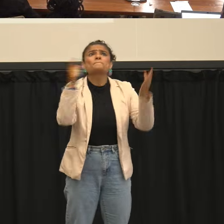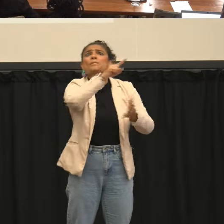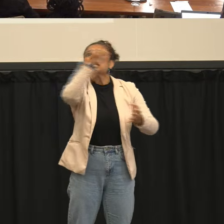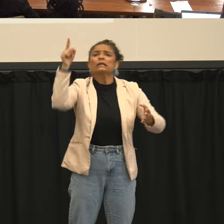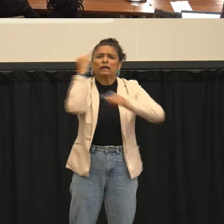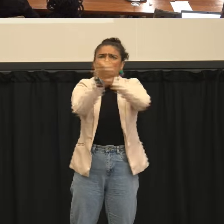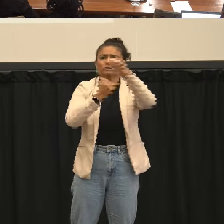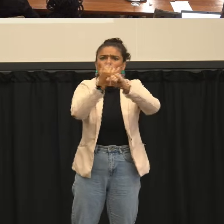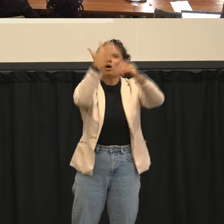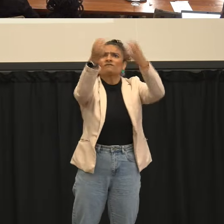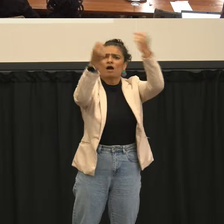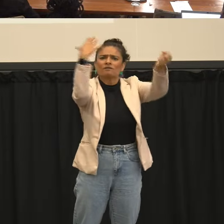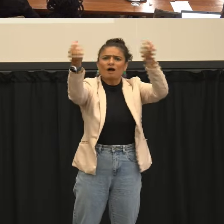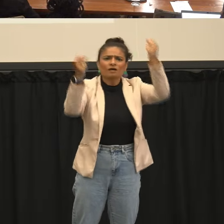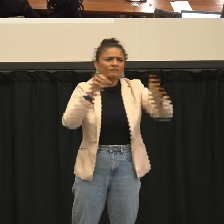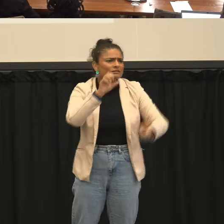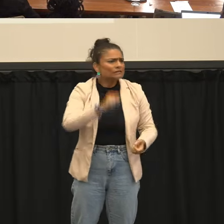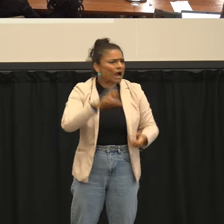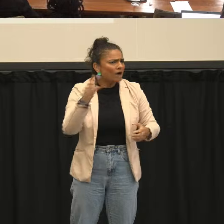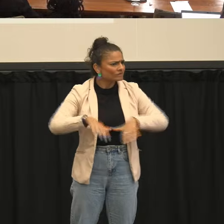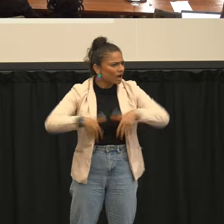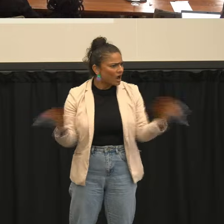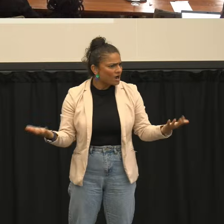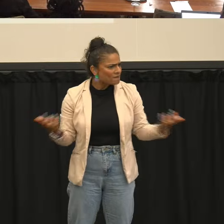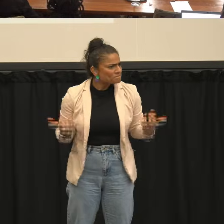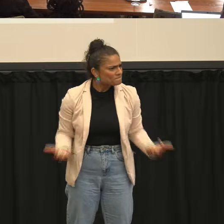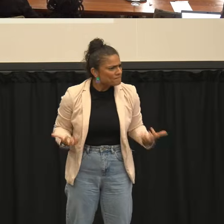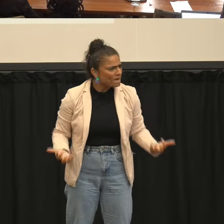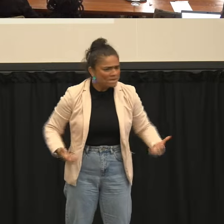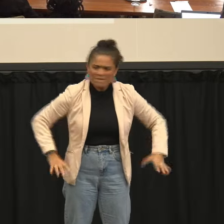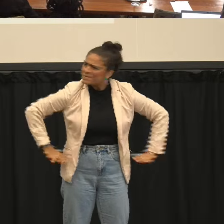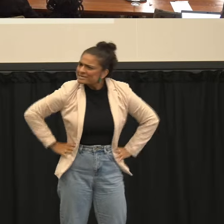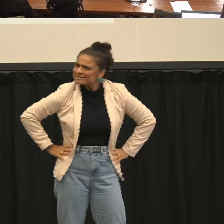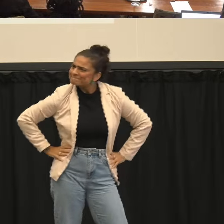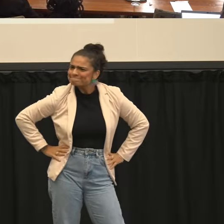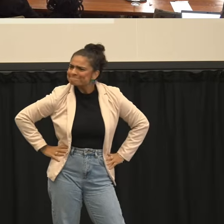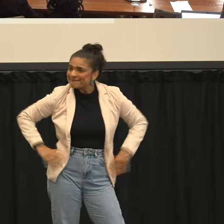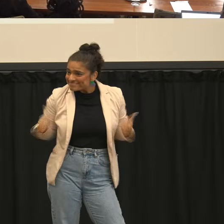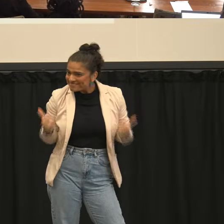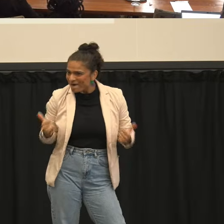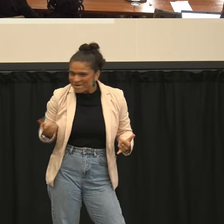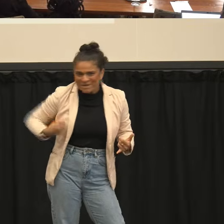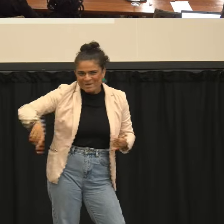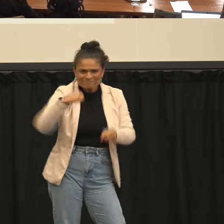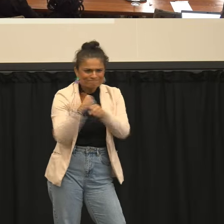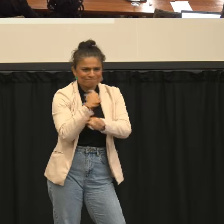money, trying to collect signs. Internationally, there are already